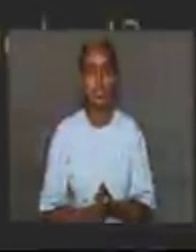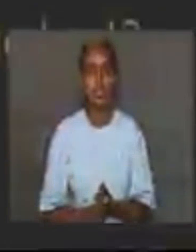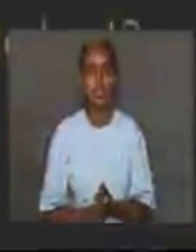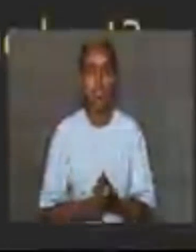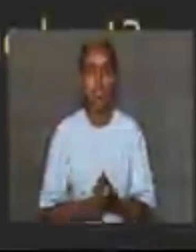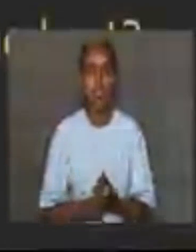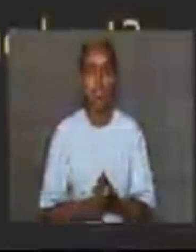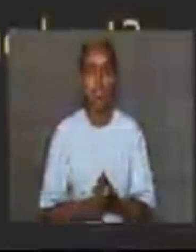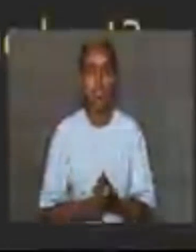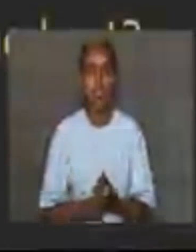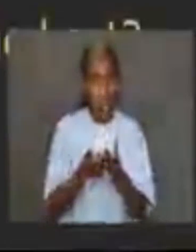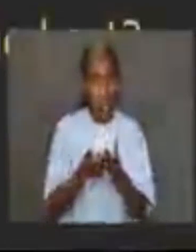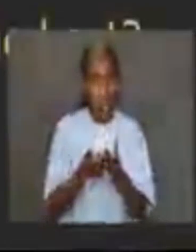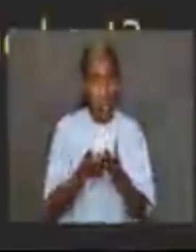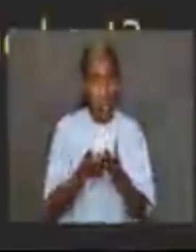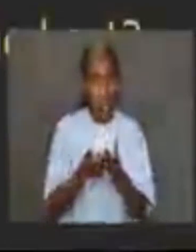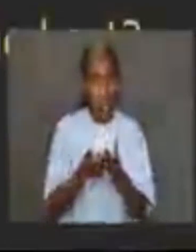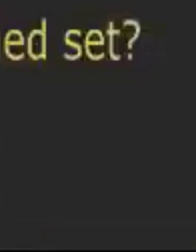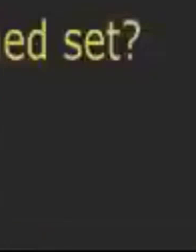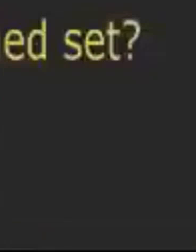Begin.